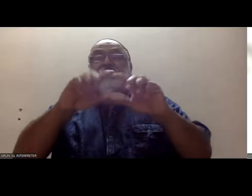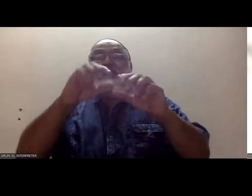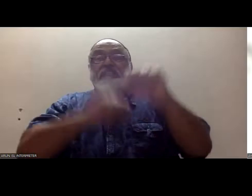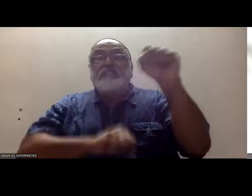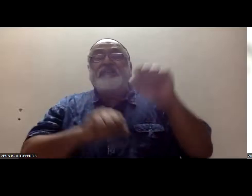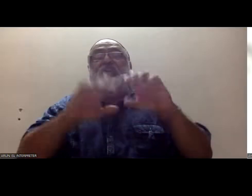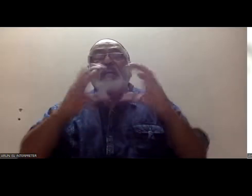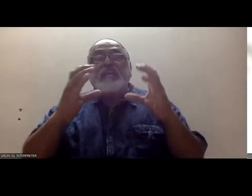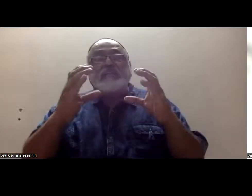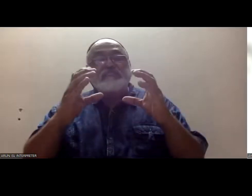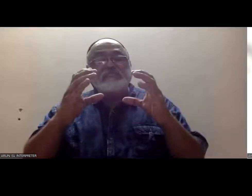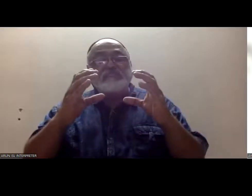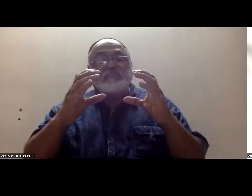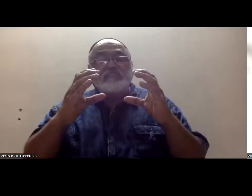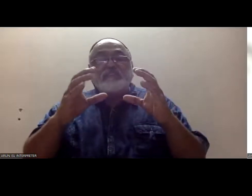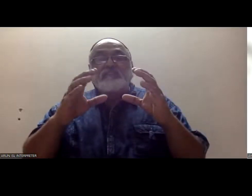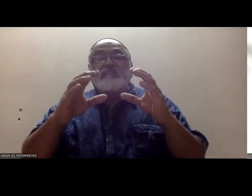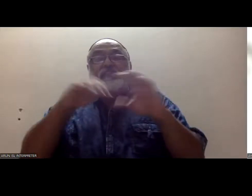my presentation now.